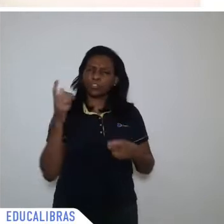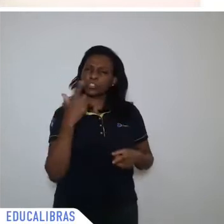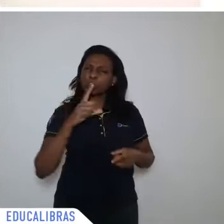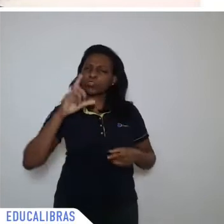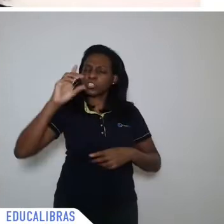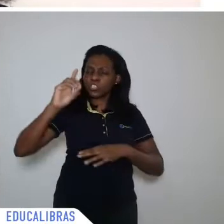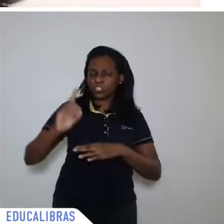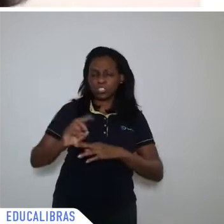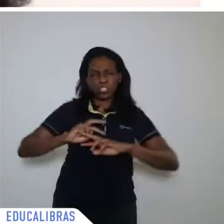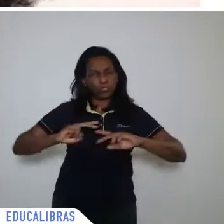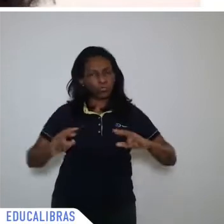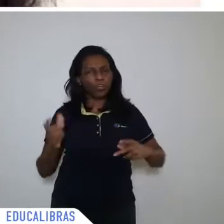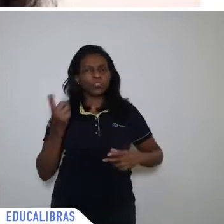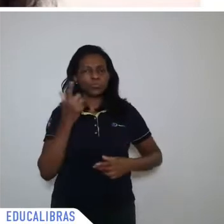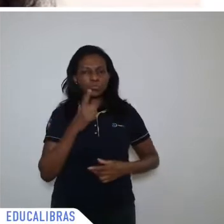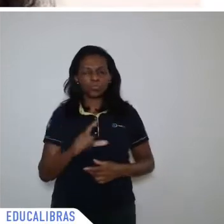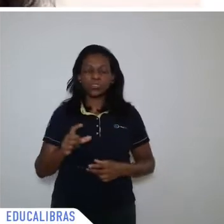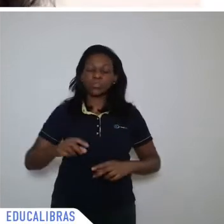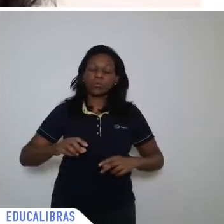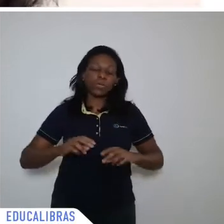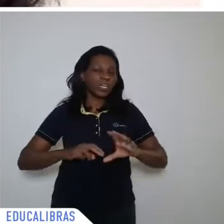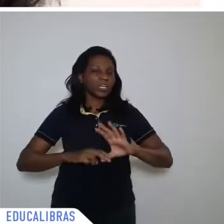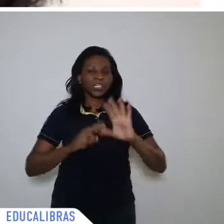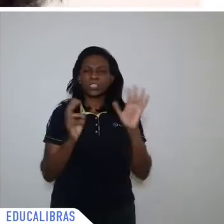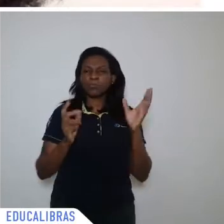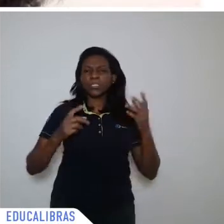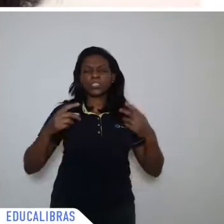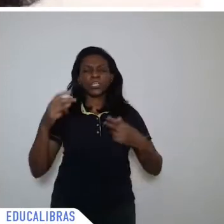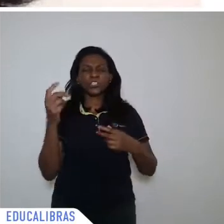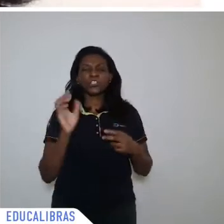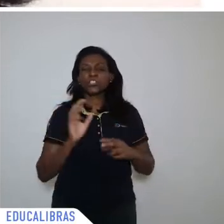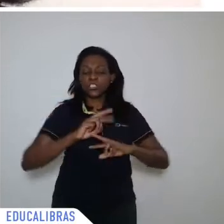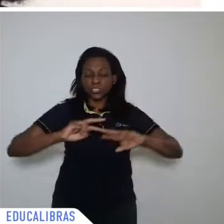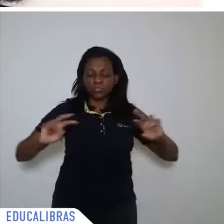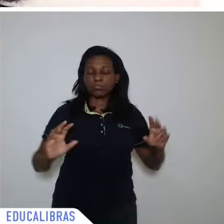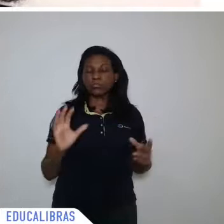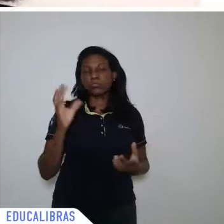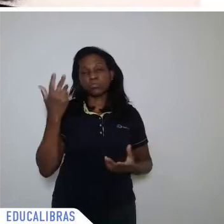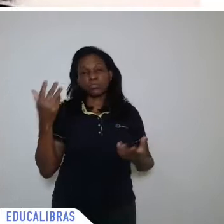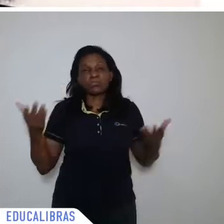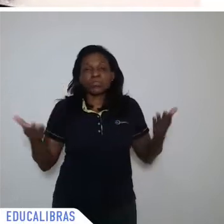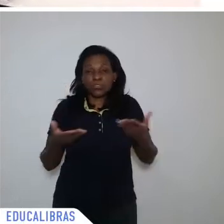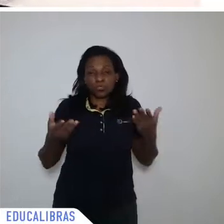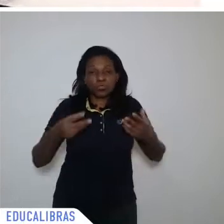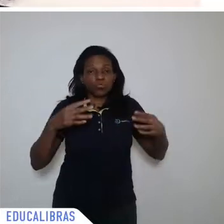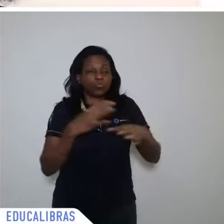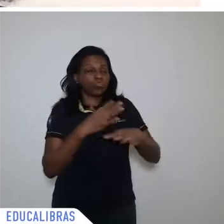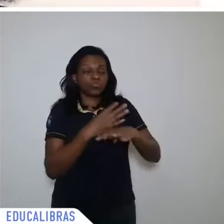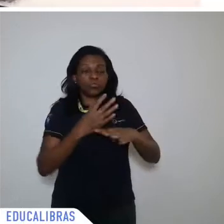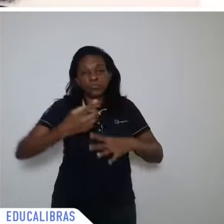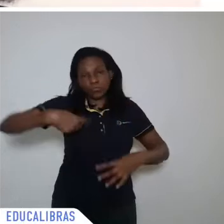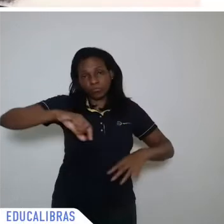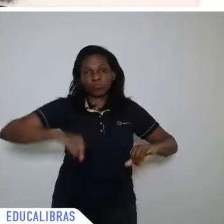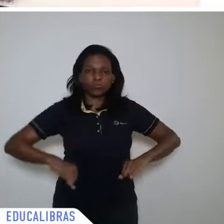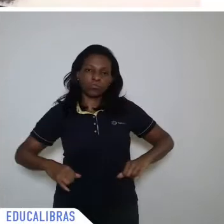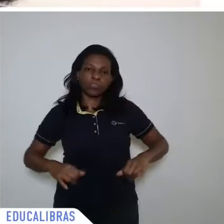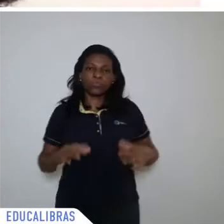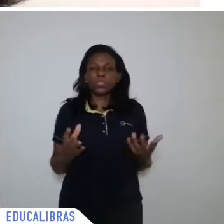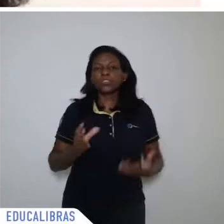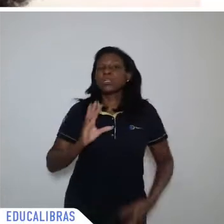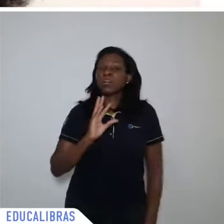of conquering some rights despite all this adverse scenario we face. So